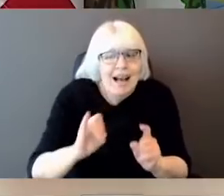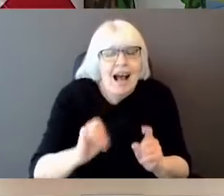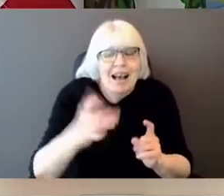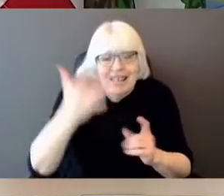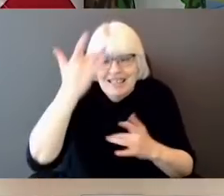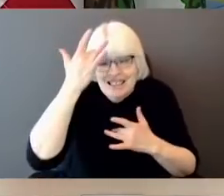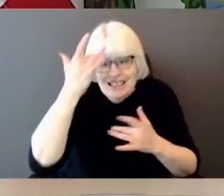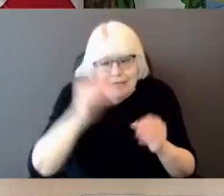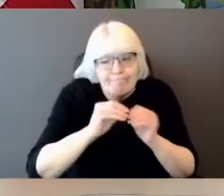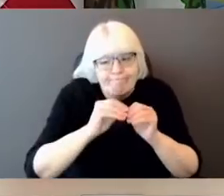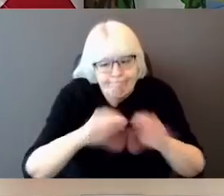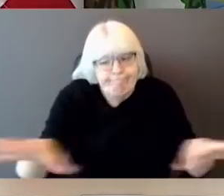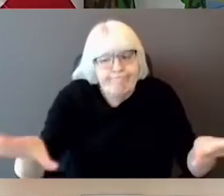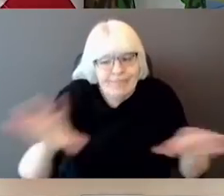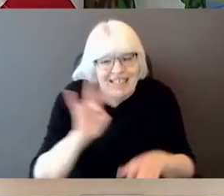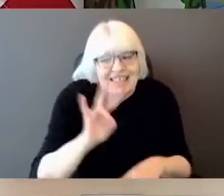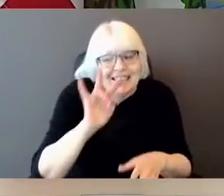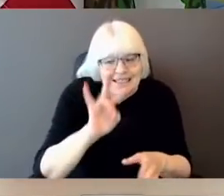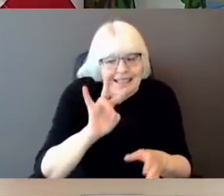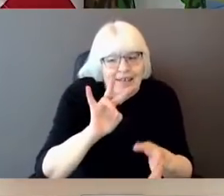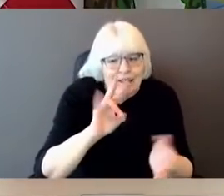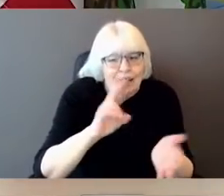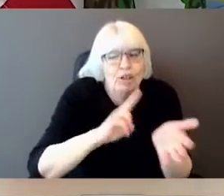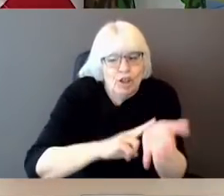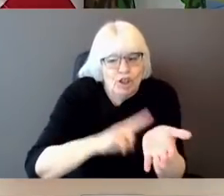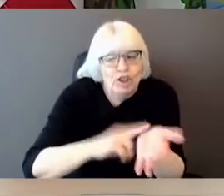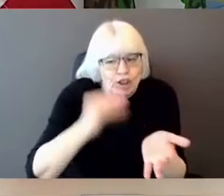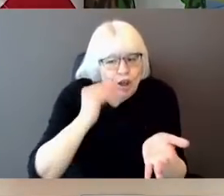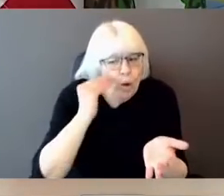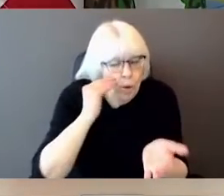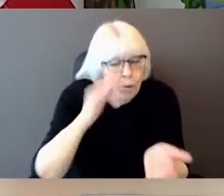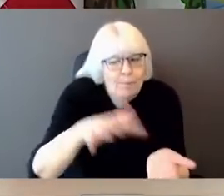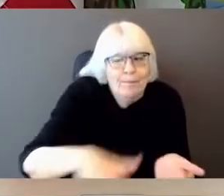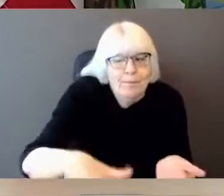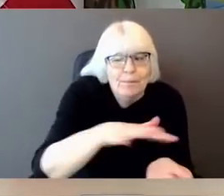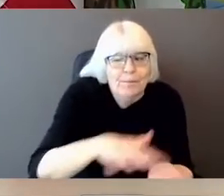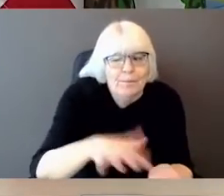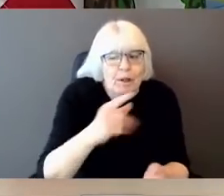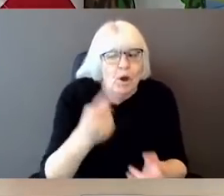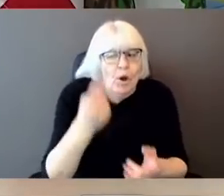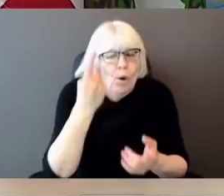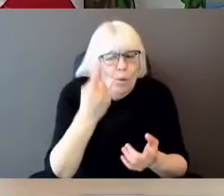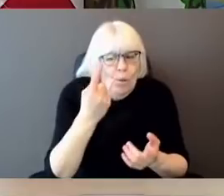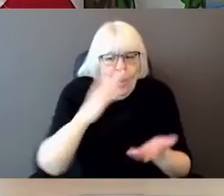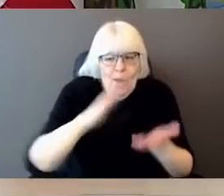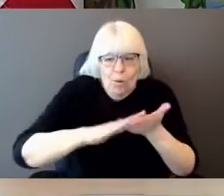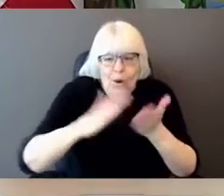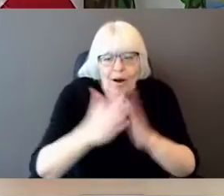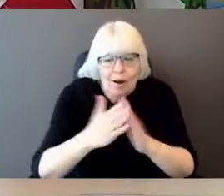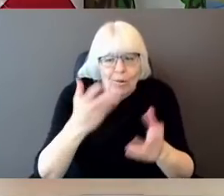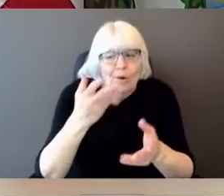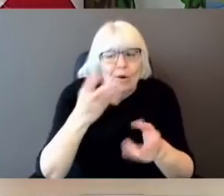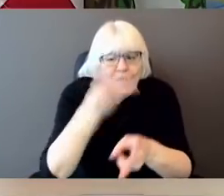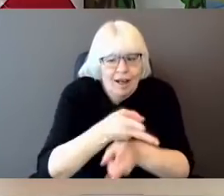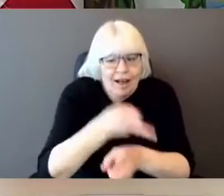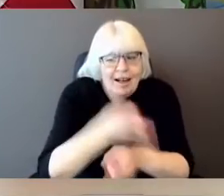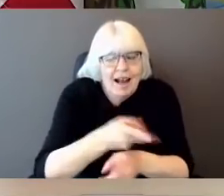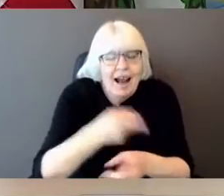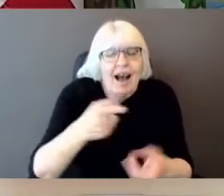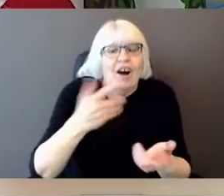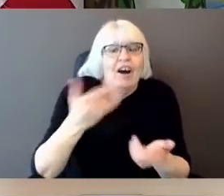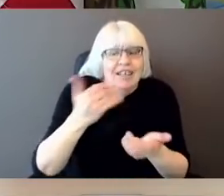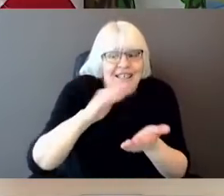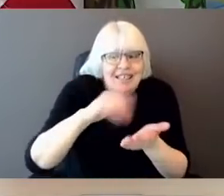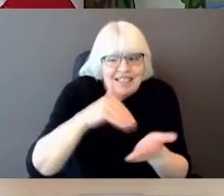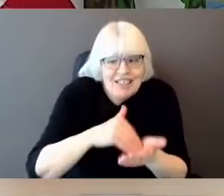1 community care facility. As of this morning, there are 20 early learning childcare centers with cases or outbreaks.